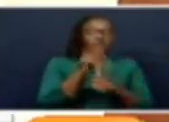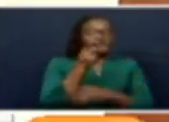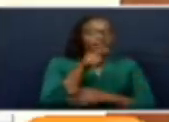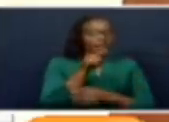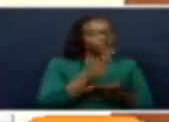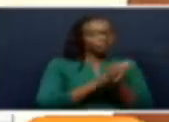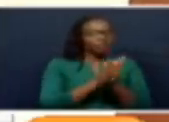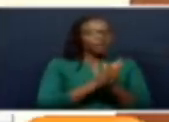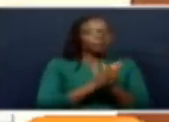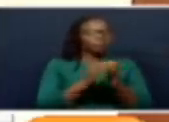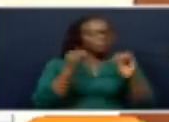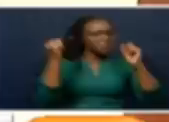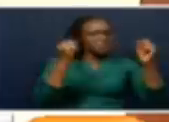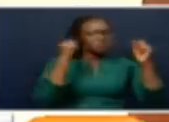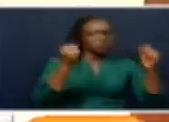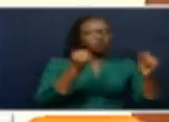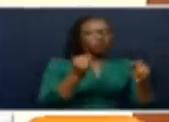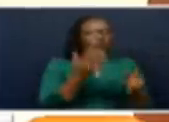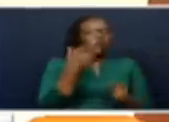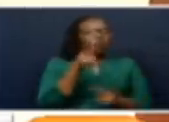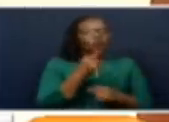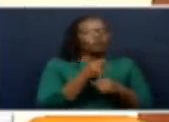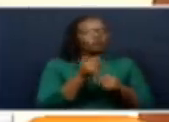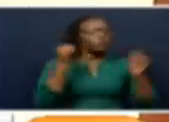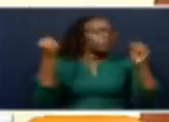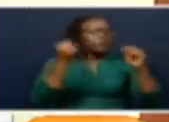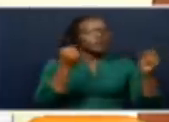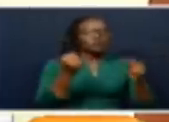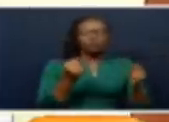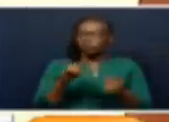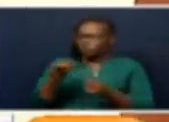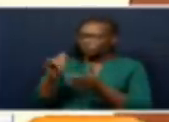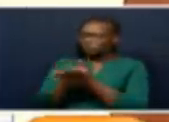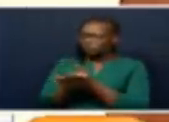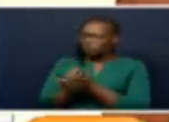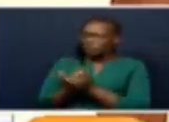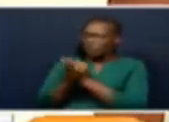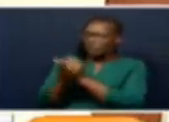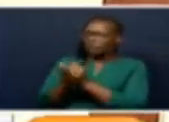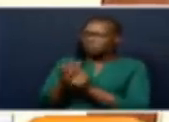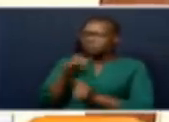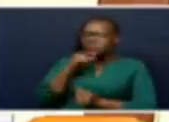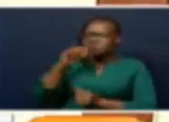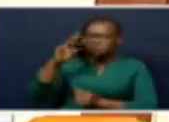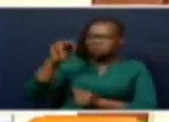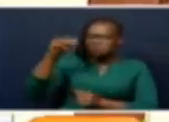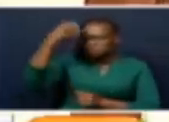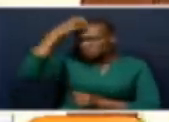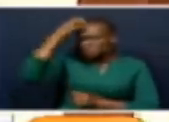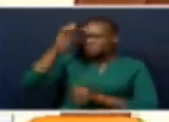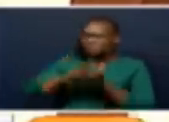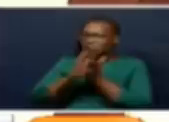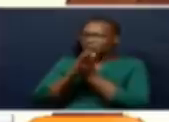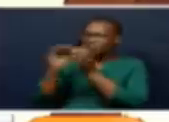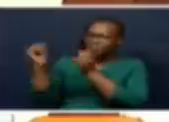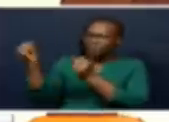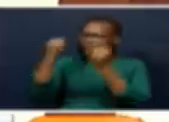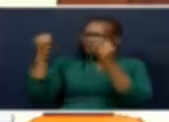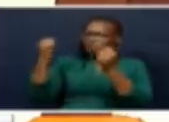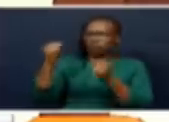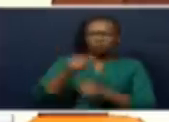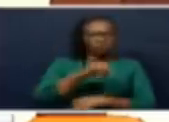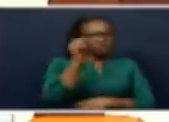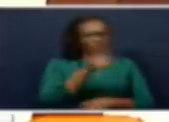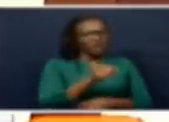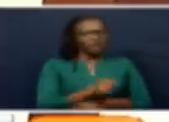Because you have made him a hero. Why do you make him a hero? Jubilee turned him into a hero? Absolutely. And you remember when Kibaki was going home, there